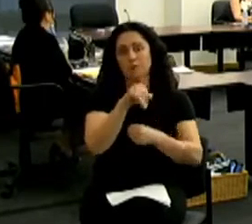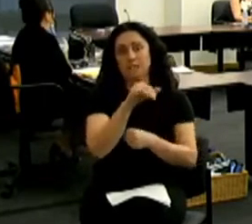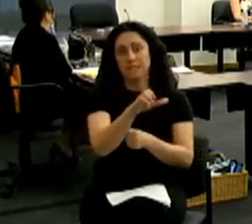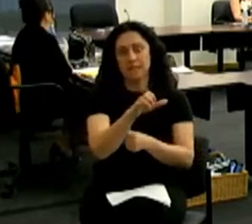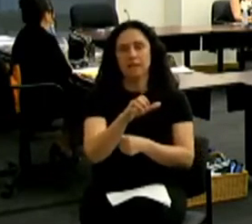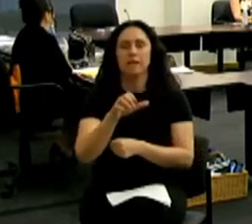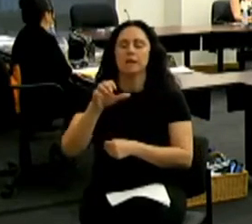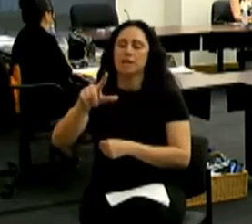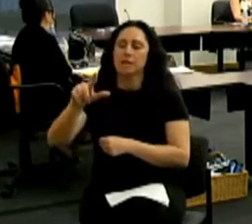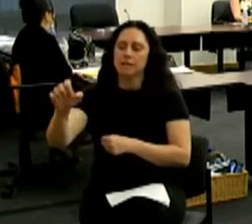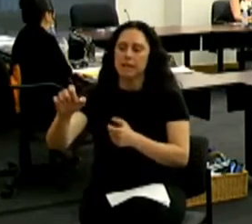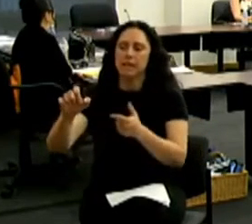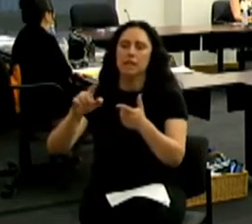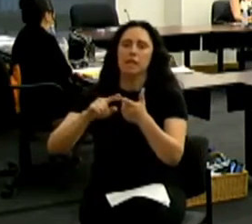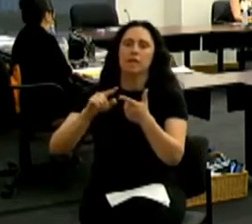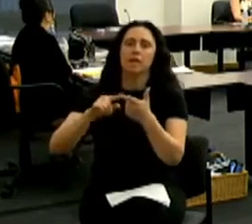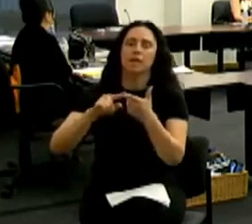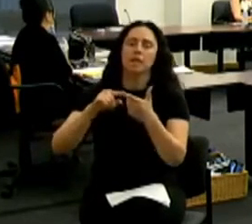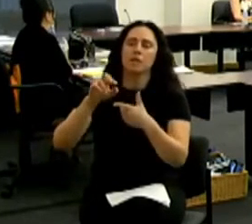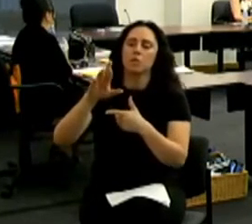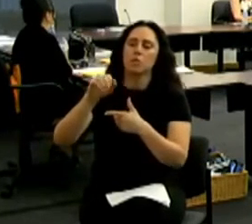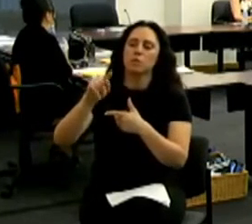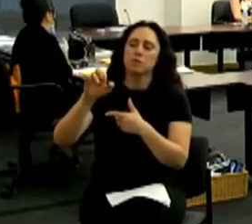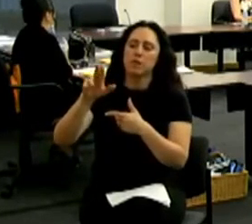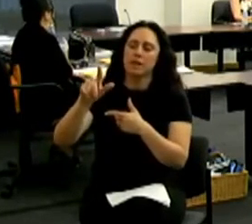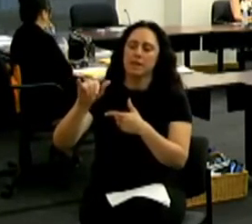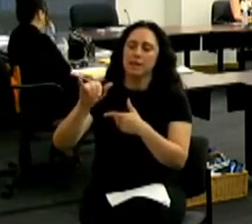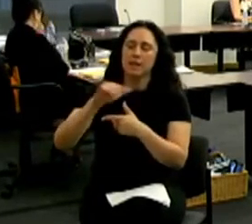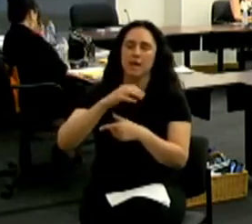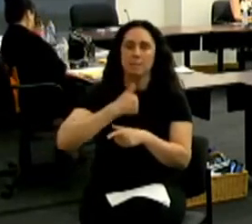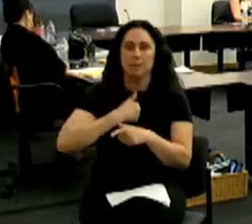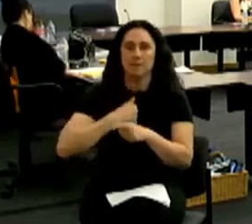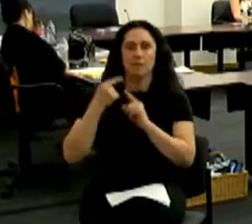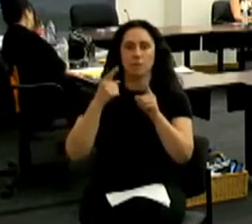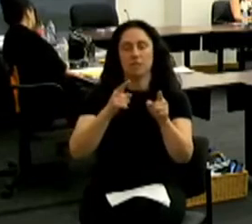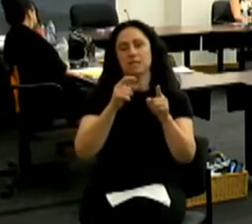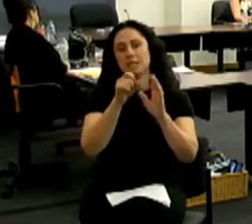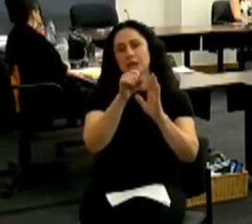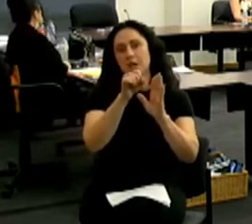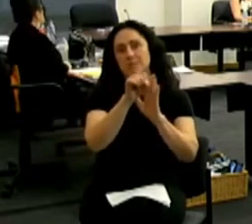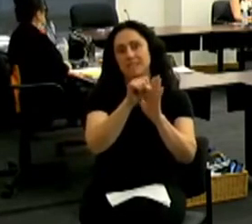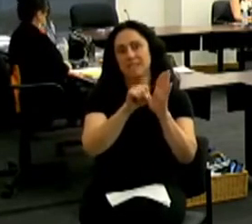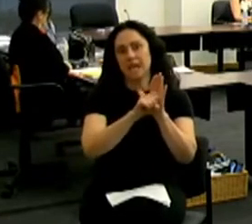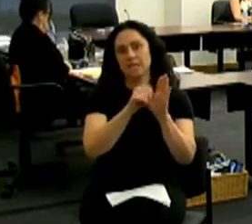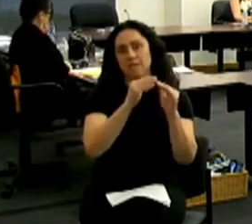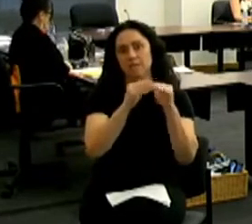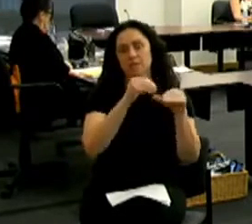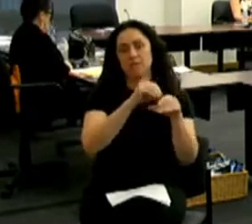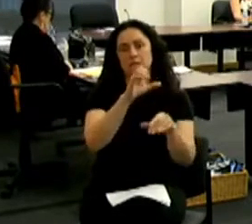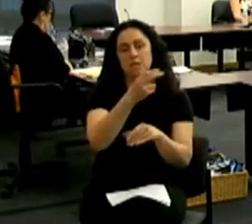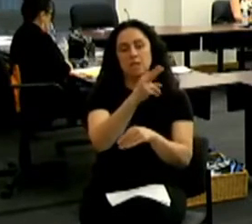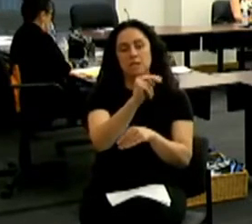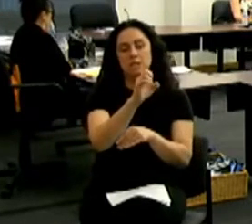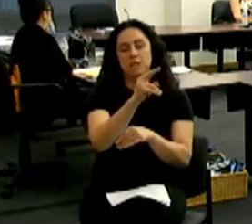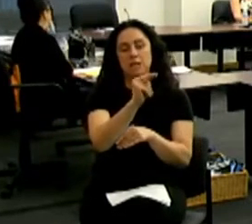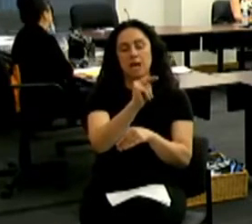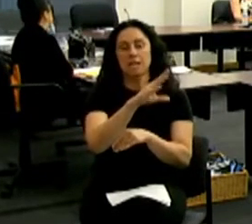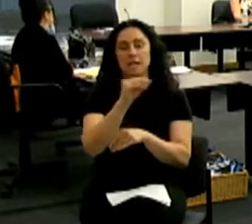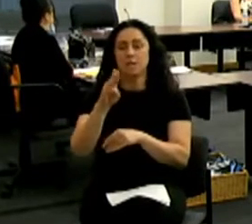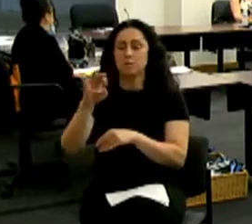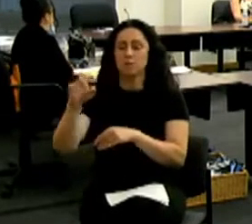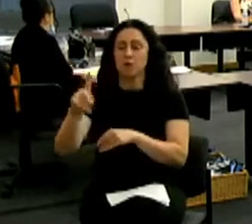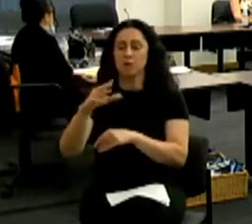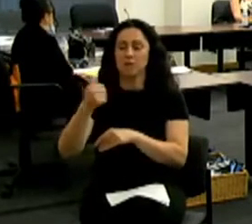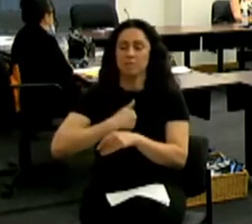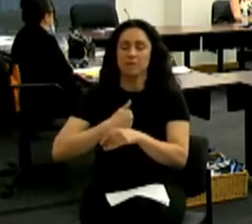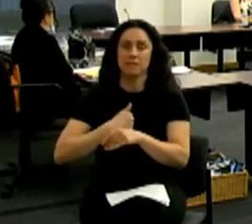Trustee Lee, Kelly Roeder, Tonelli, and I also attended the State of the Village in Shanahan. And Trustee Broderick and I presented at the